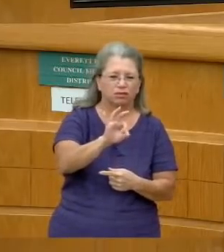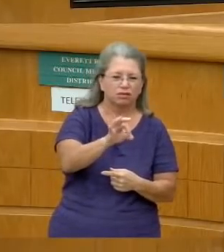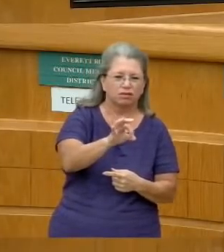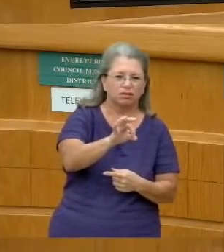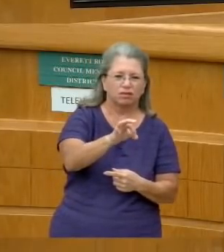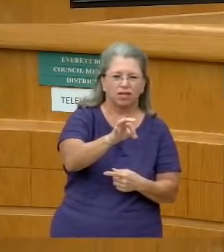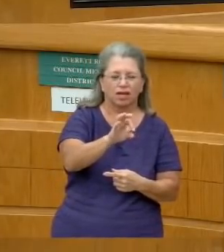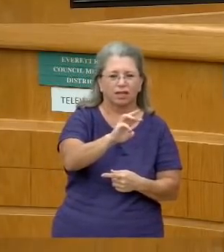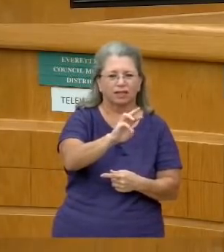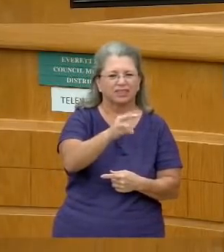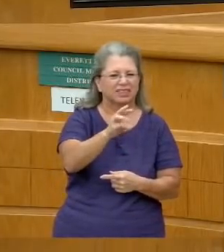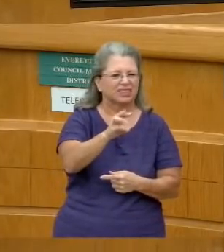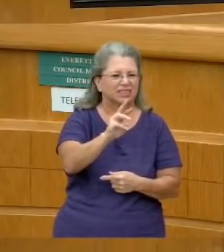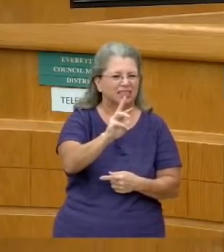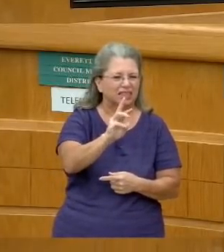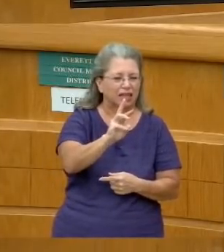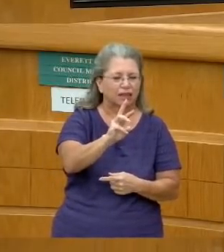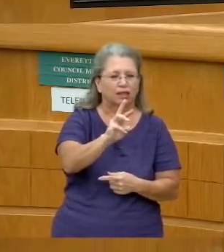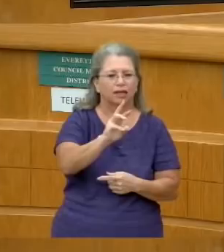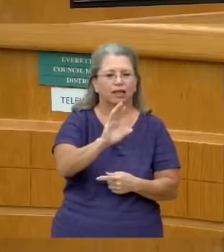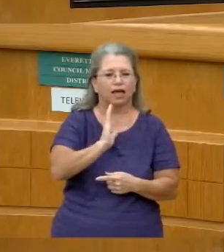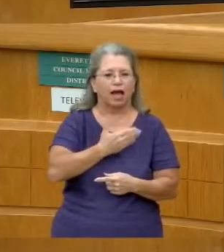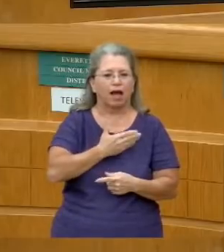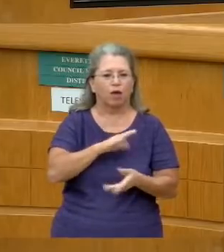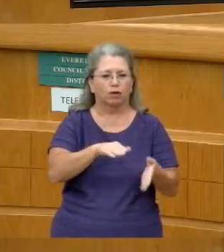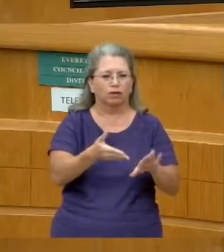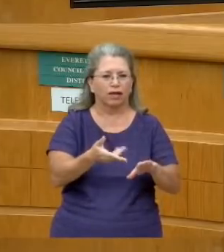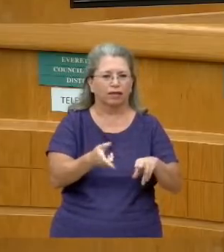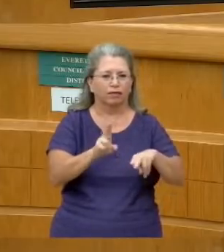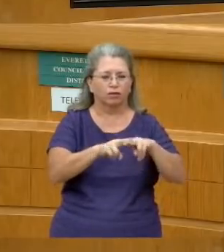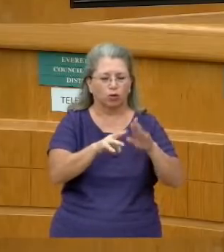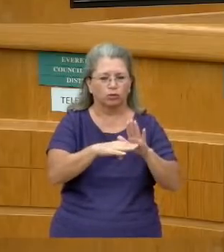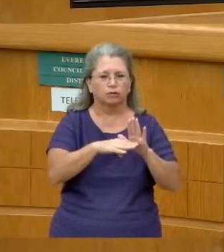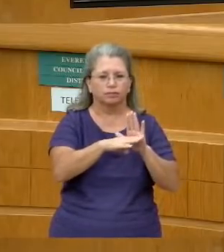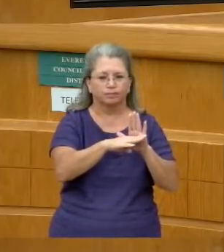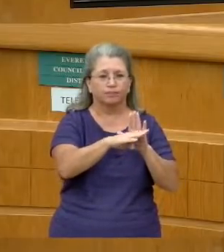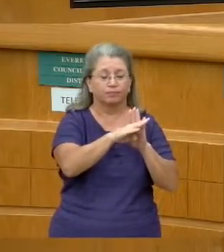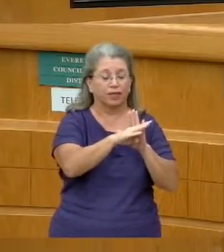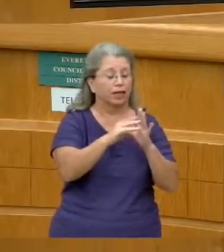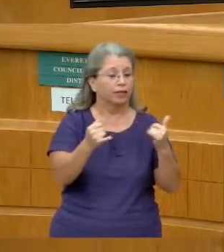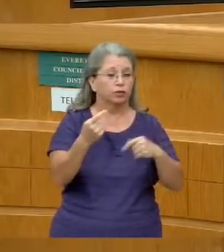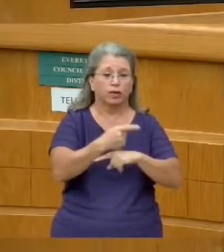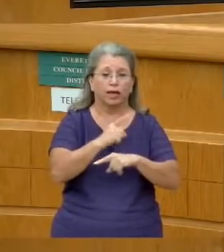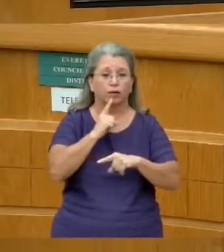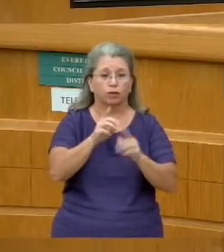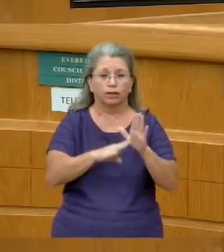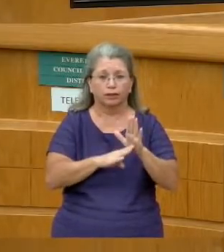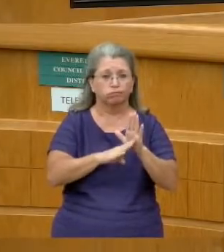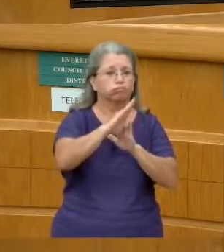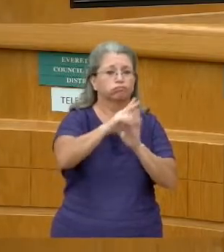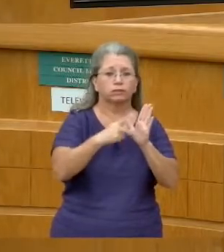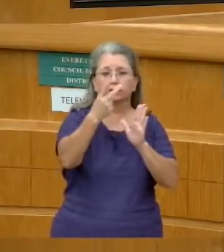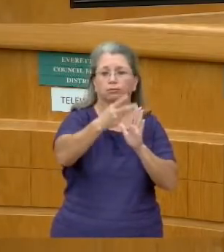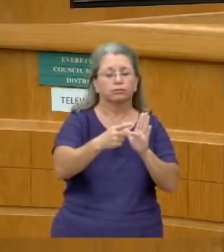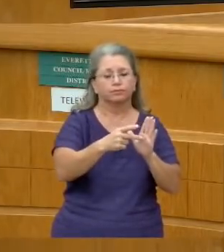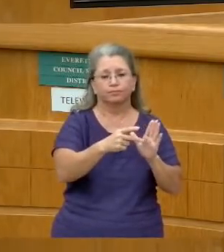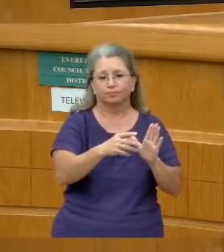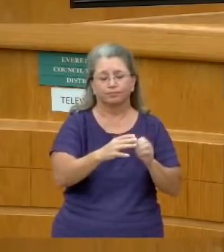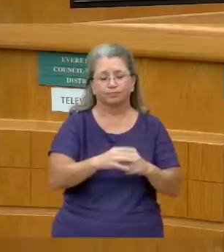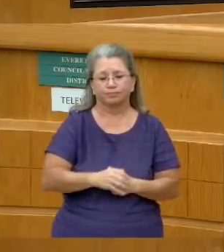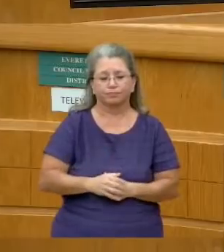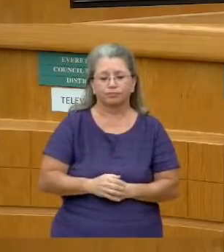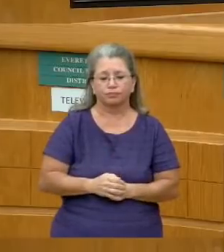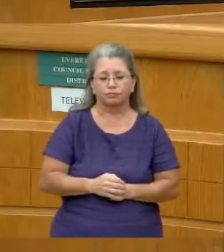our death total has been going up, and it especially climbed today with the 8 additional deaths since this morning.